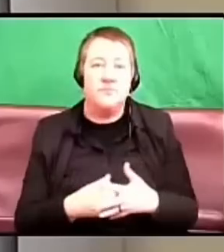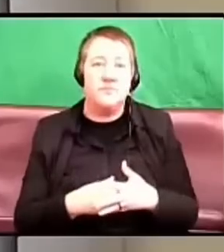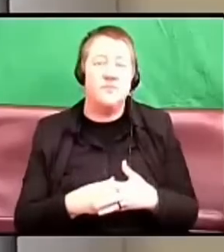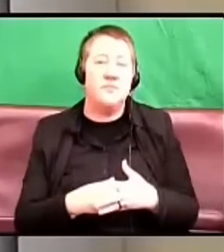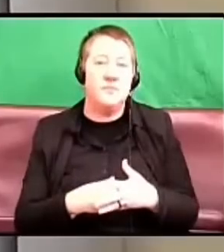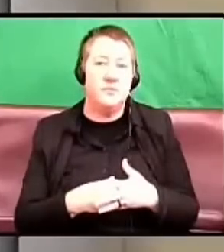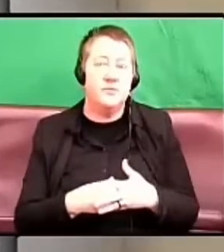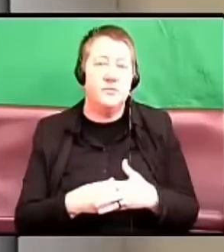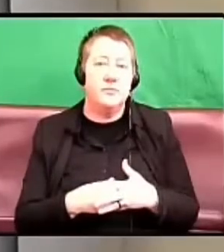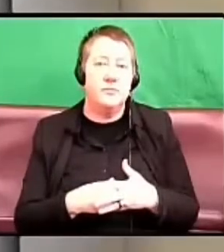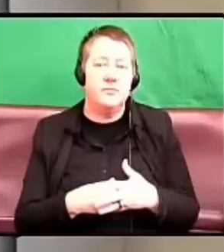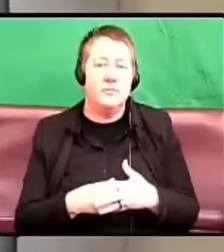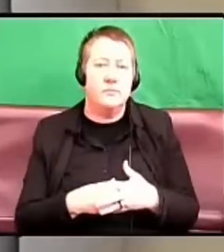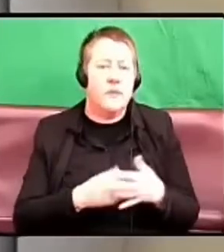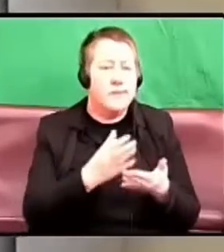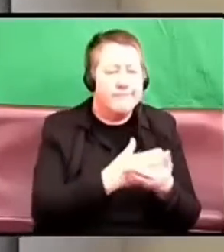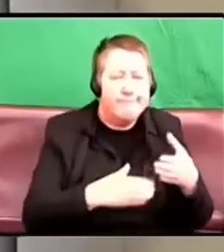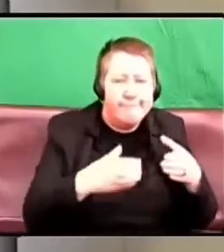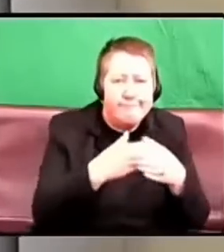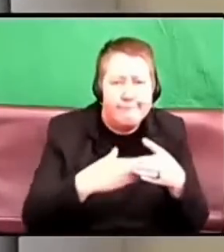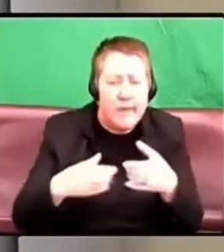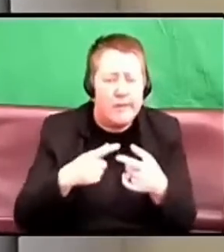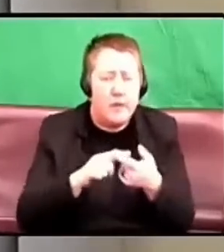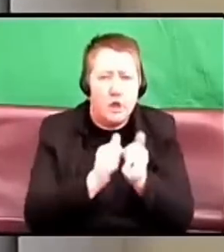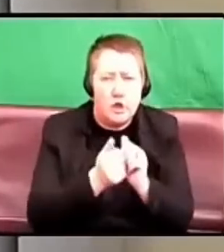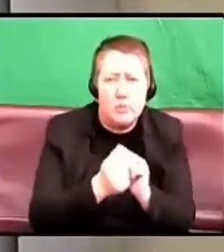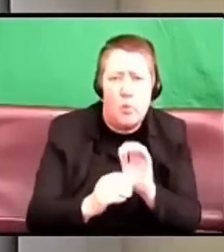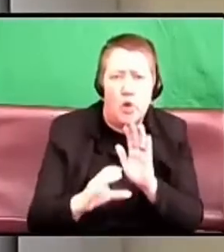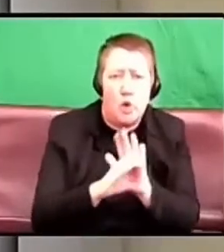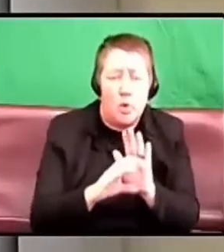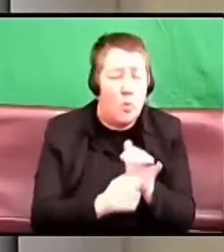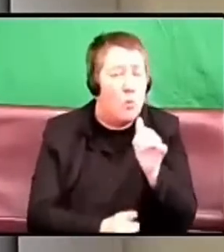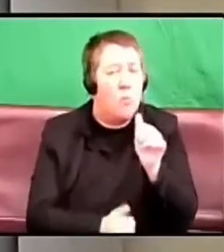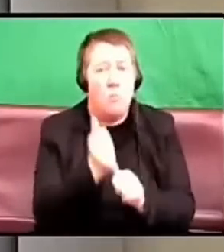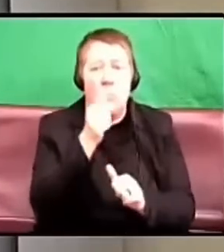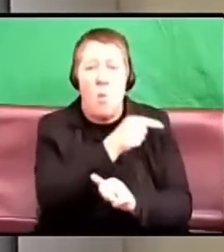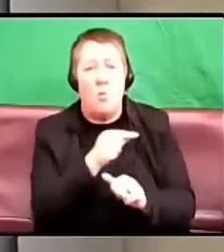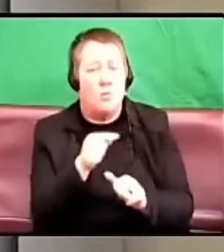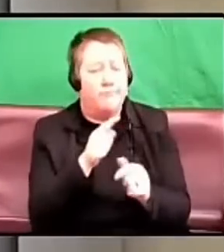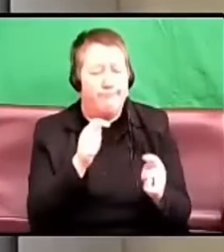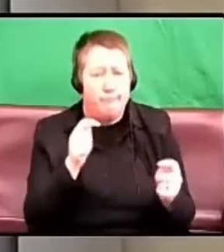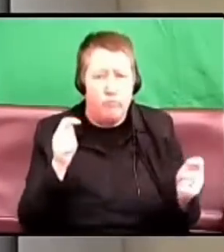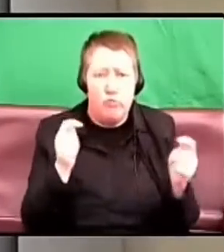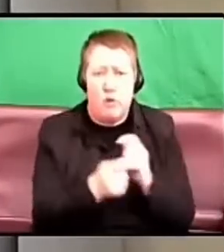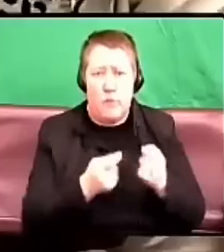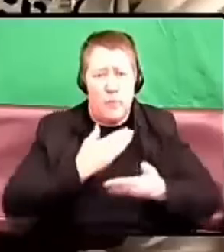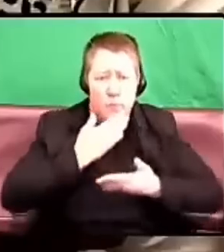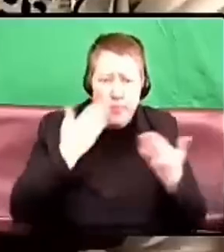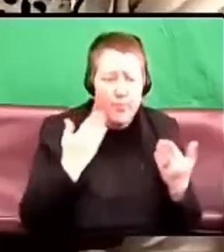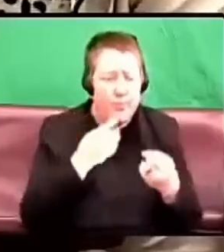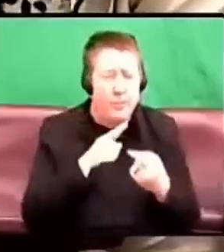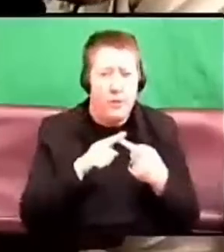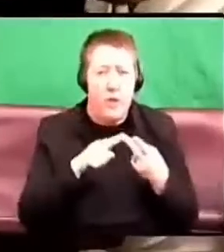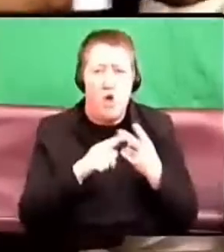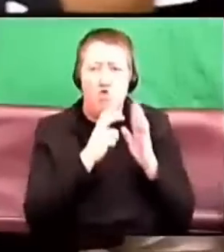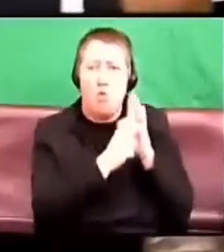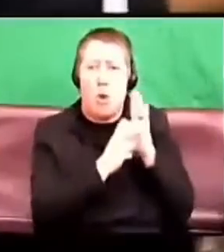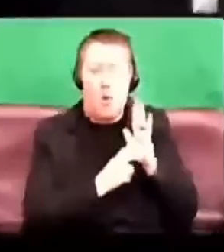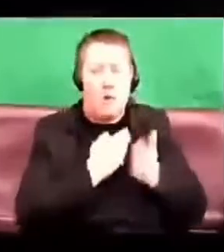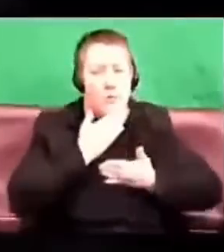these sectors and sporting codes that we're talking about, most of them are unregulated and untransformed. So there's a lot of work to be done